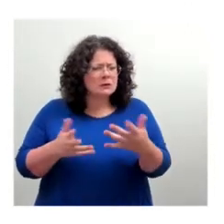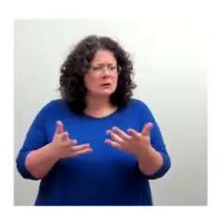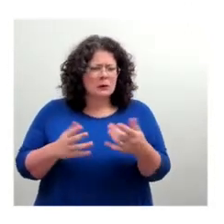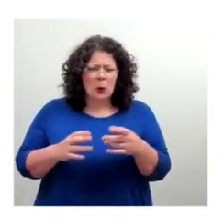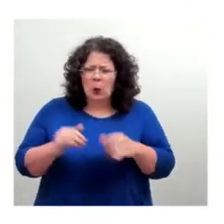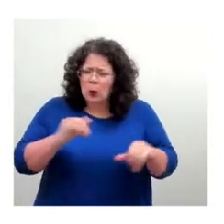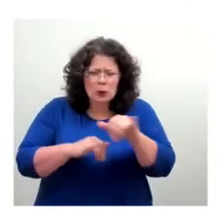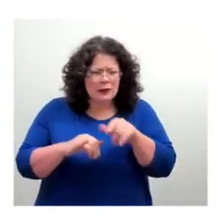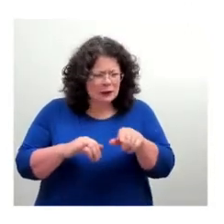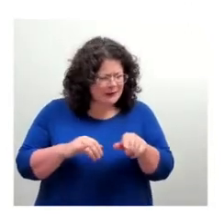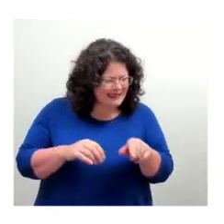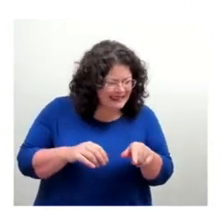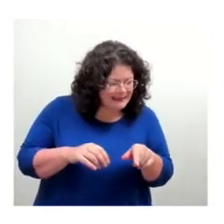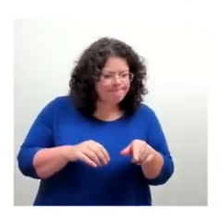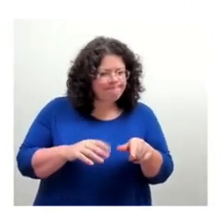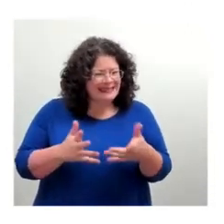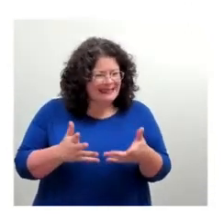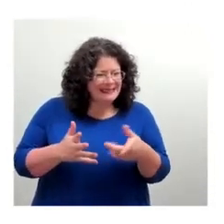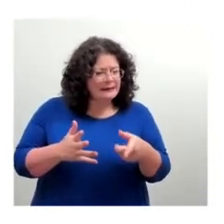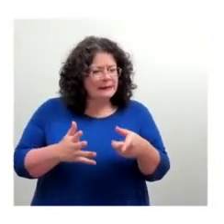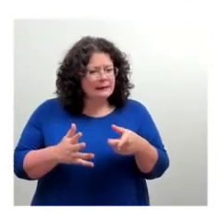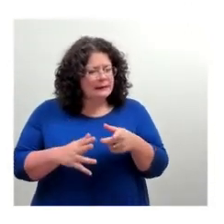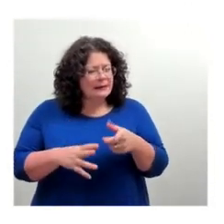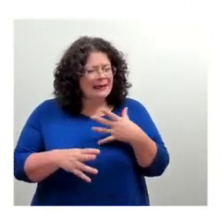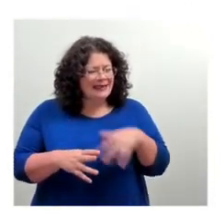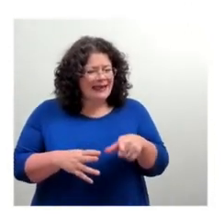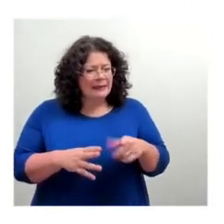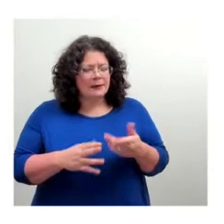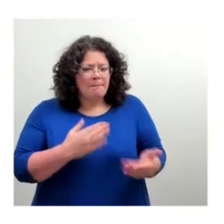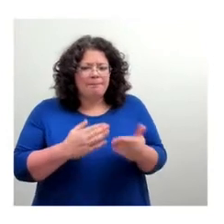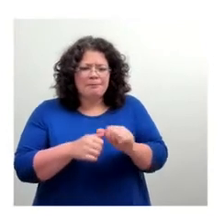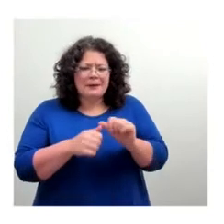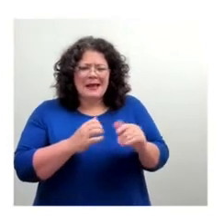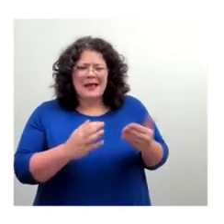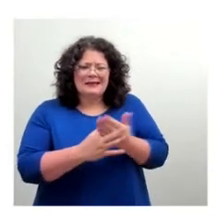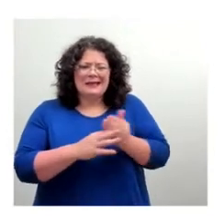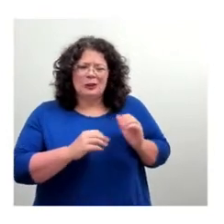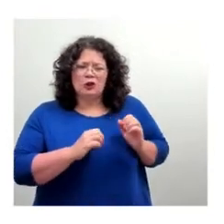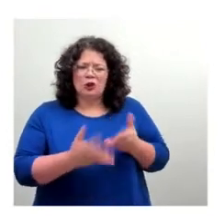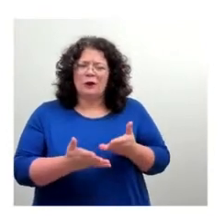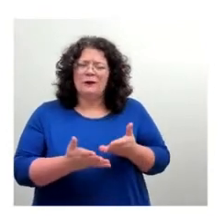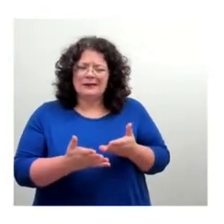at how we're going to be developing AD for the next 20 years. Cheers.